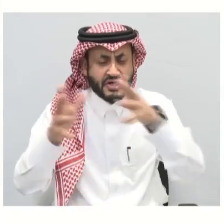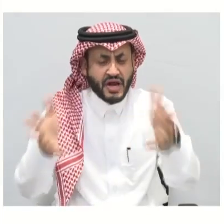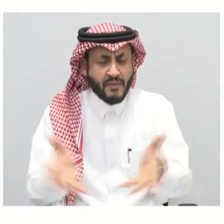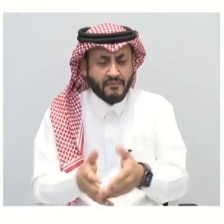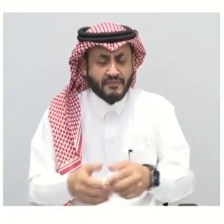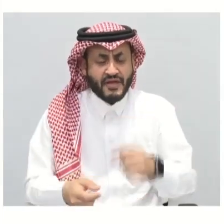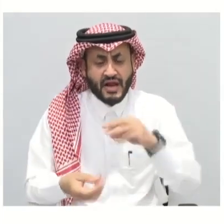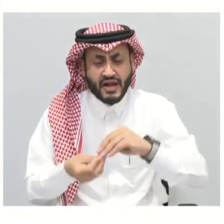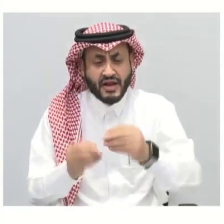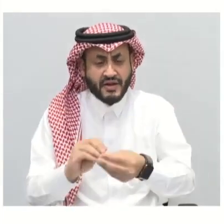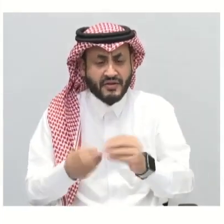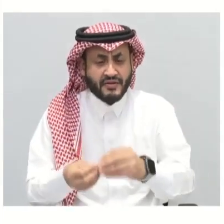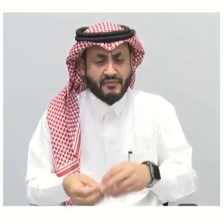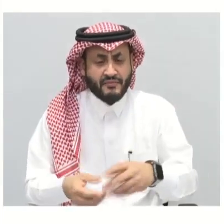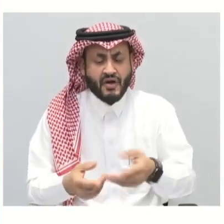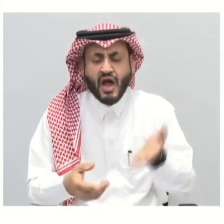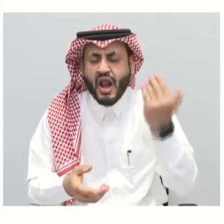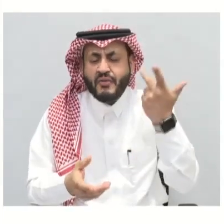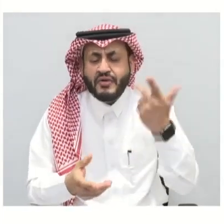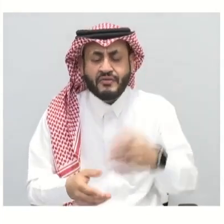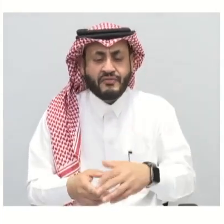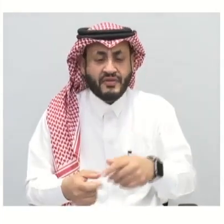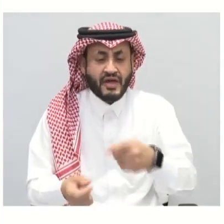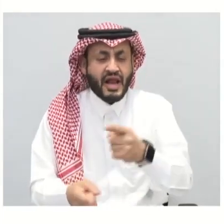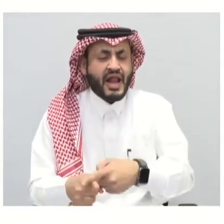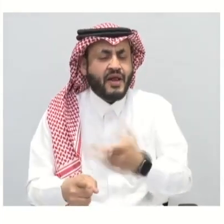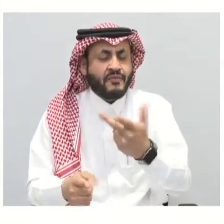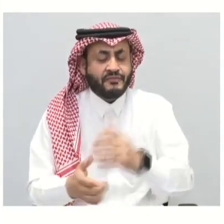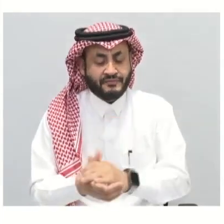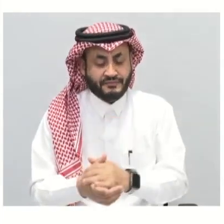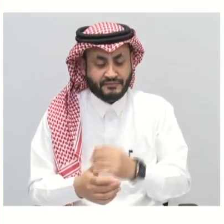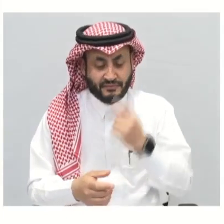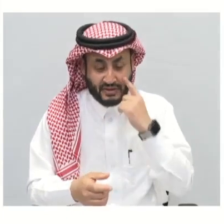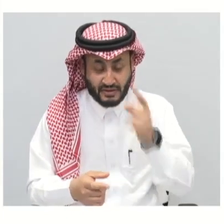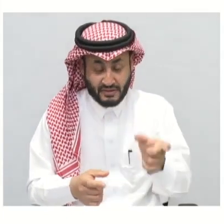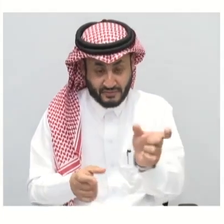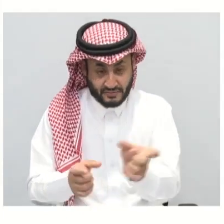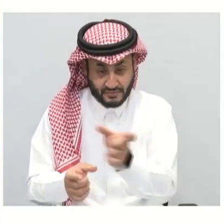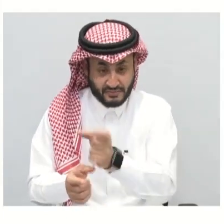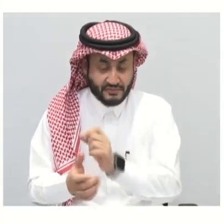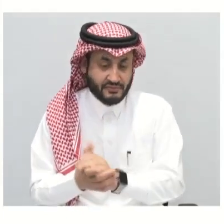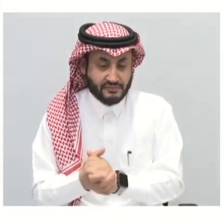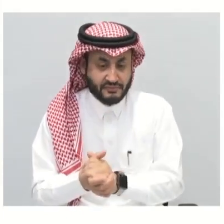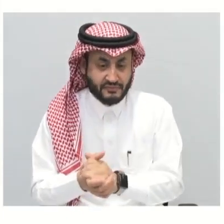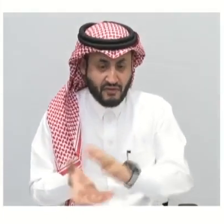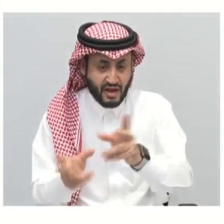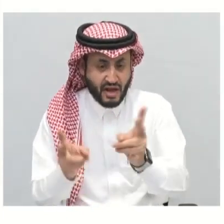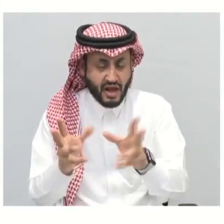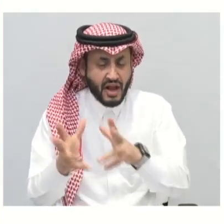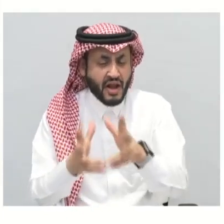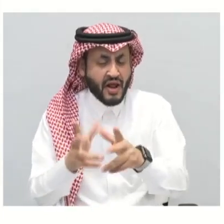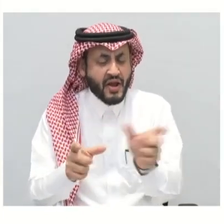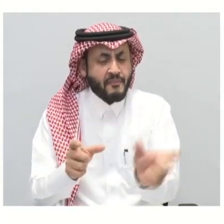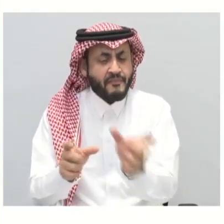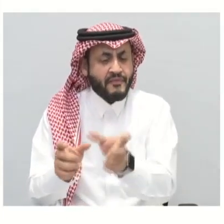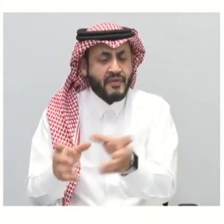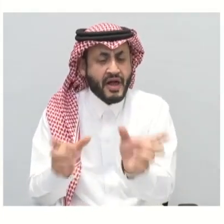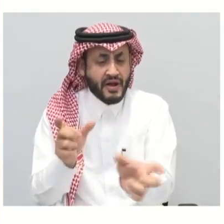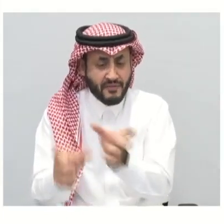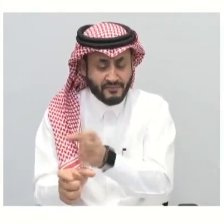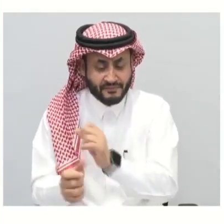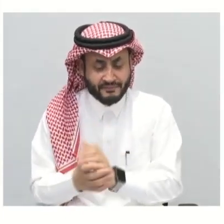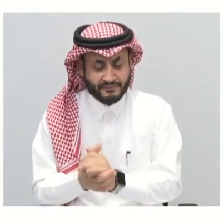and material. So for example, he has a nice new silk tie. He has